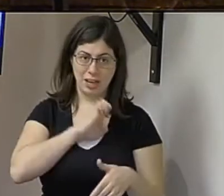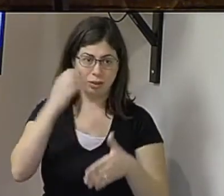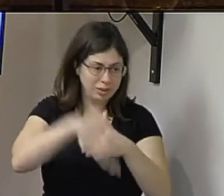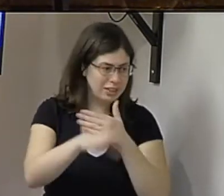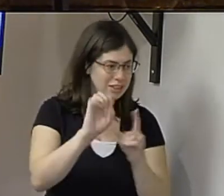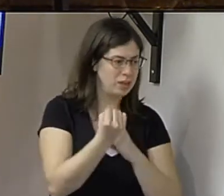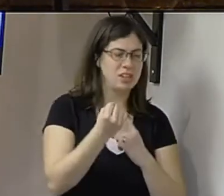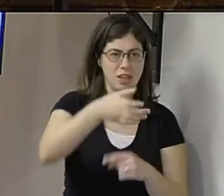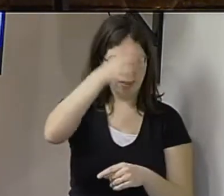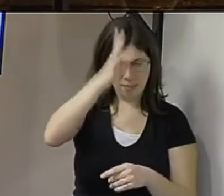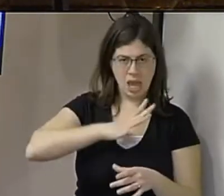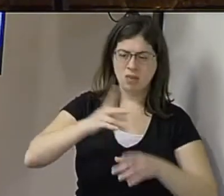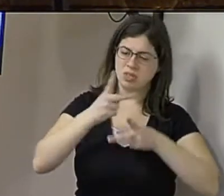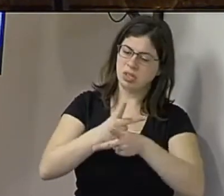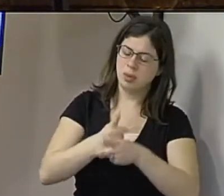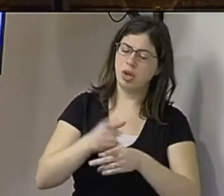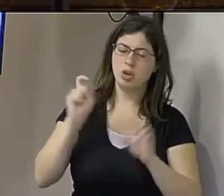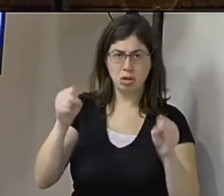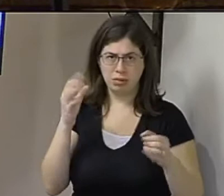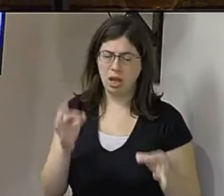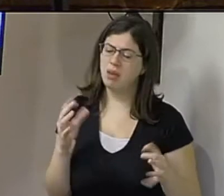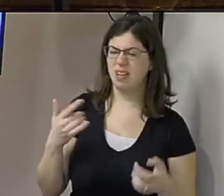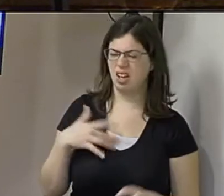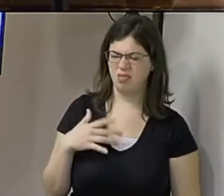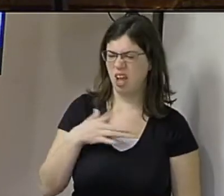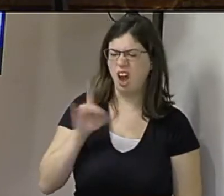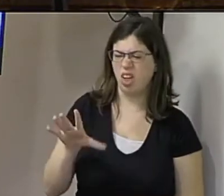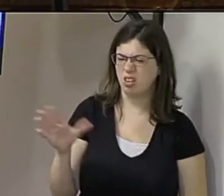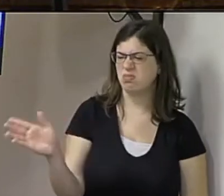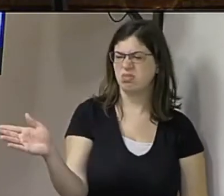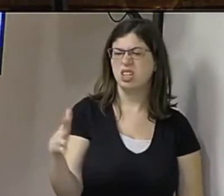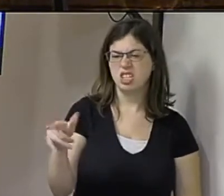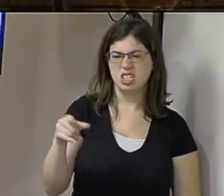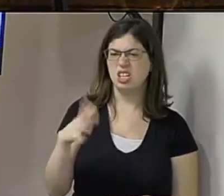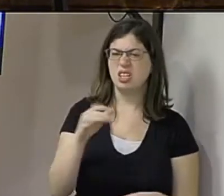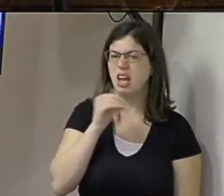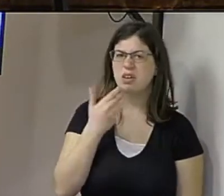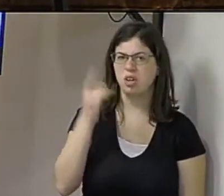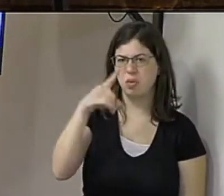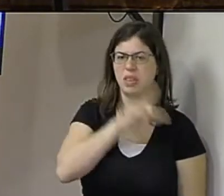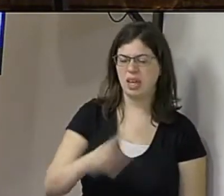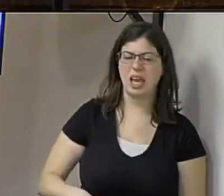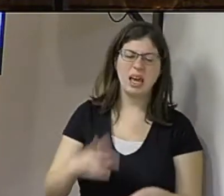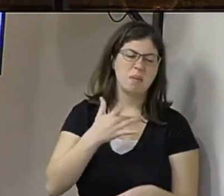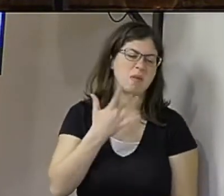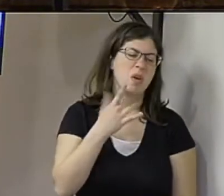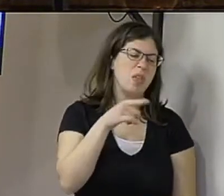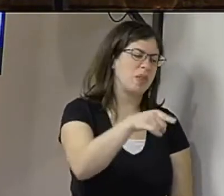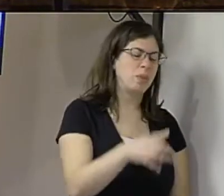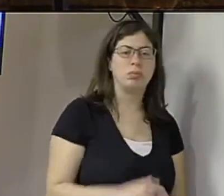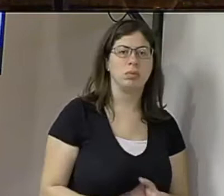guy who's in charge of her, who could have decided, you know what, I don't like the look of her. Let's make sure that she doesn't look good for the king. I like this other one. I'm going to favor